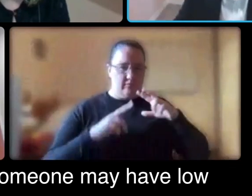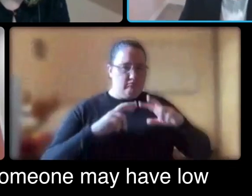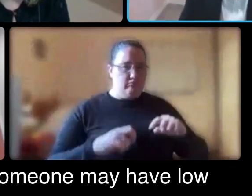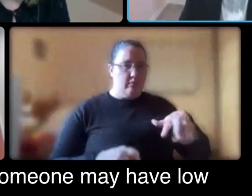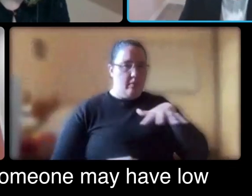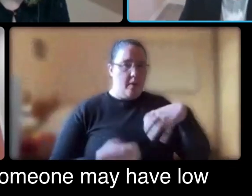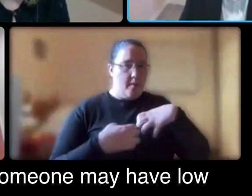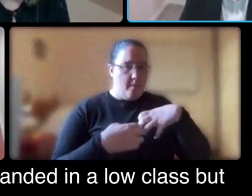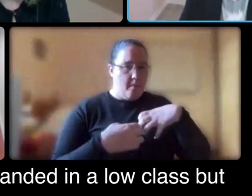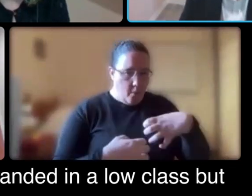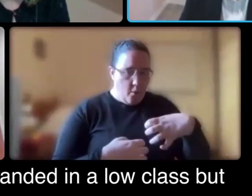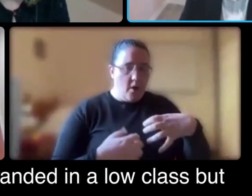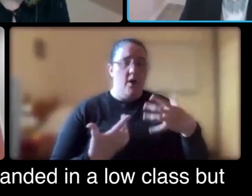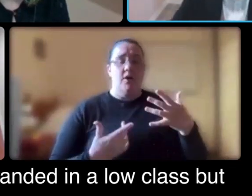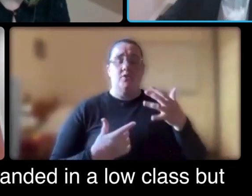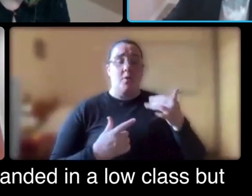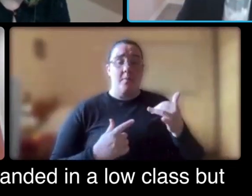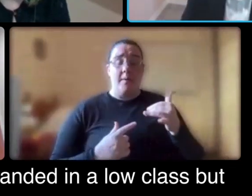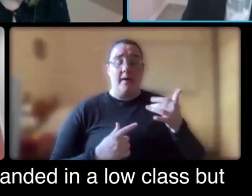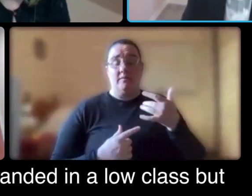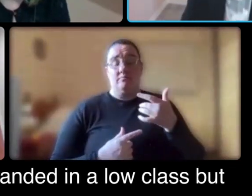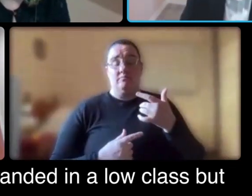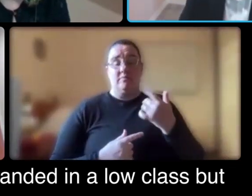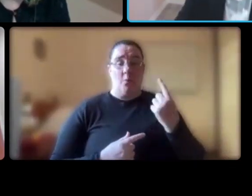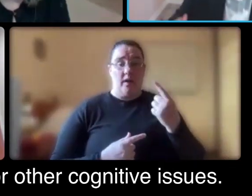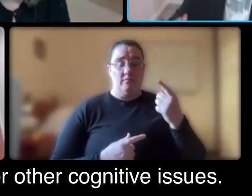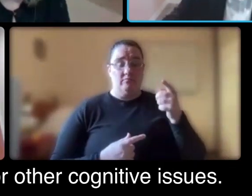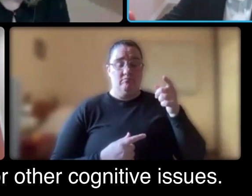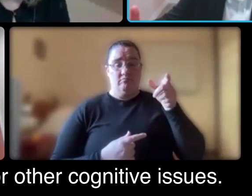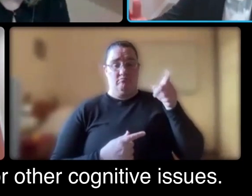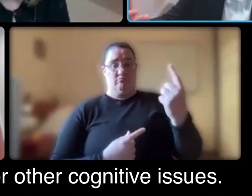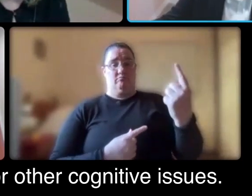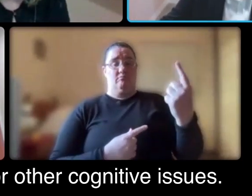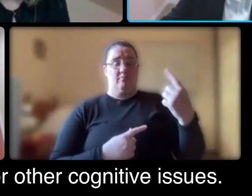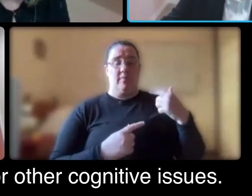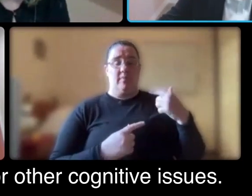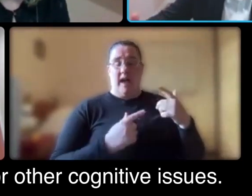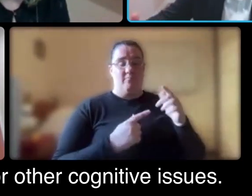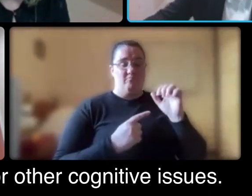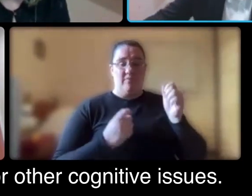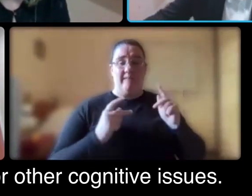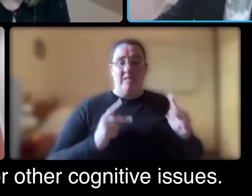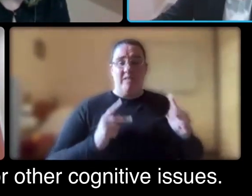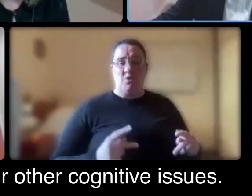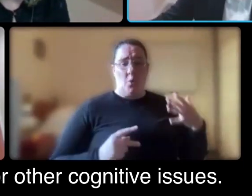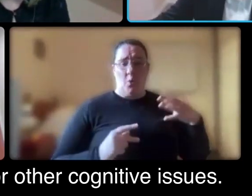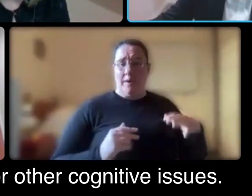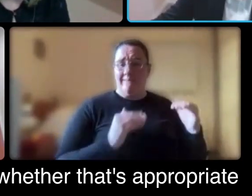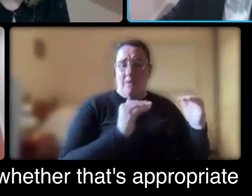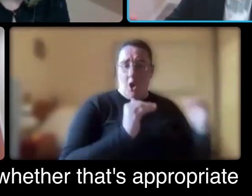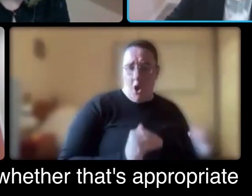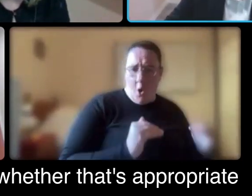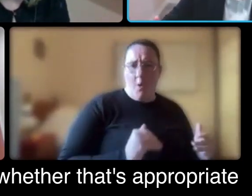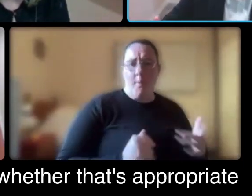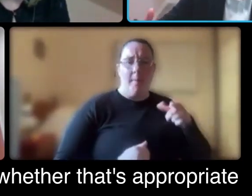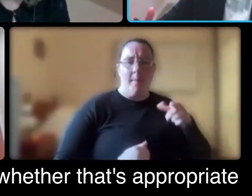looking at where someone may have low physical needs and has landed in a low class, but they do have dementia or other cognitive issues. We